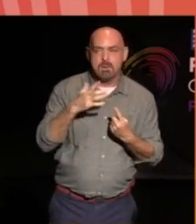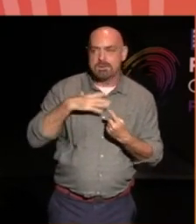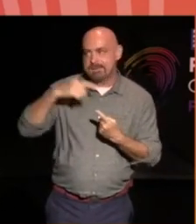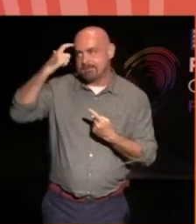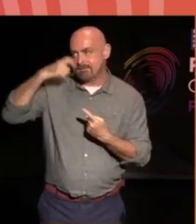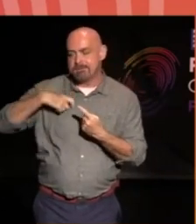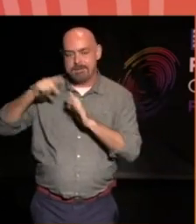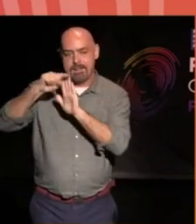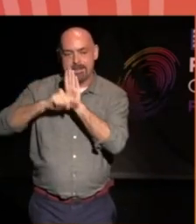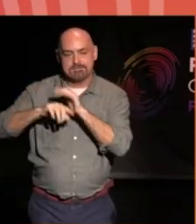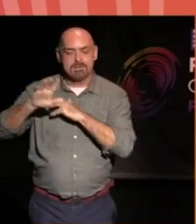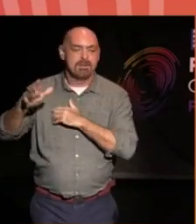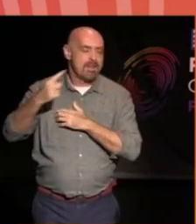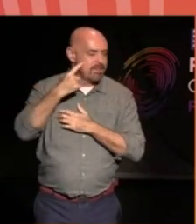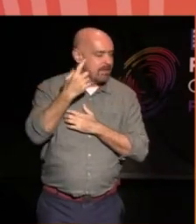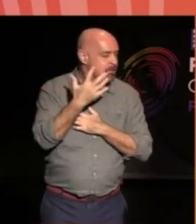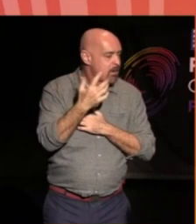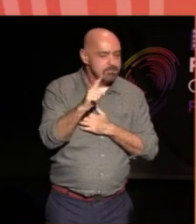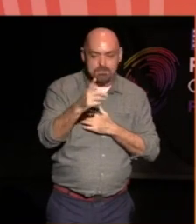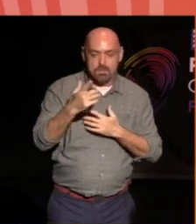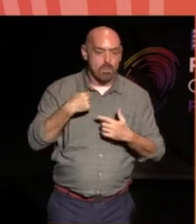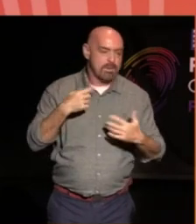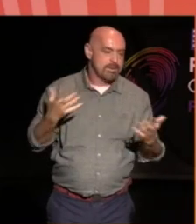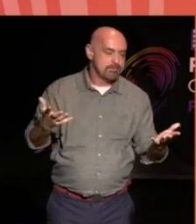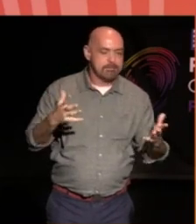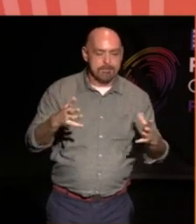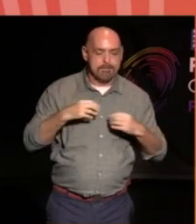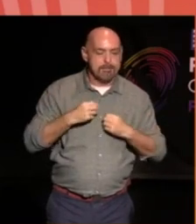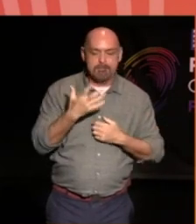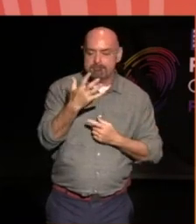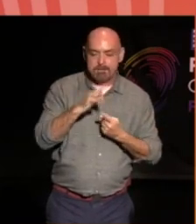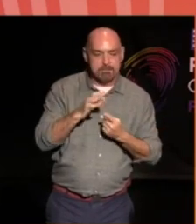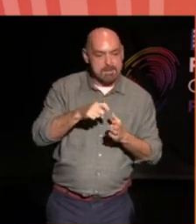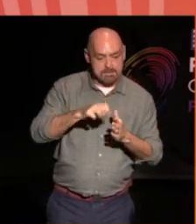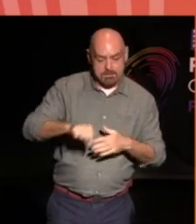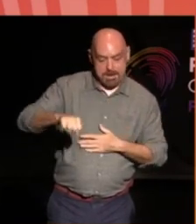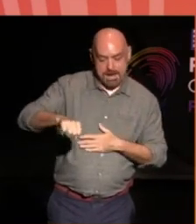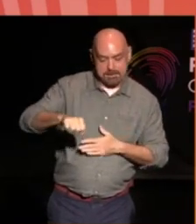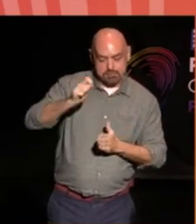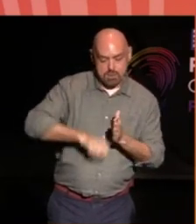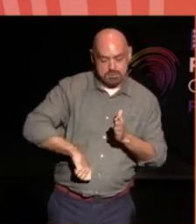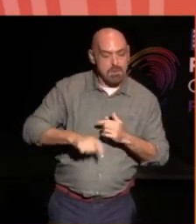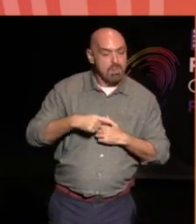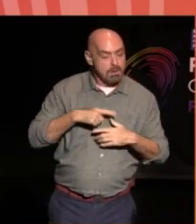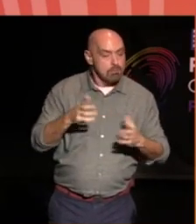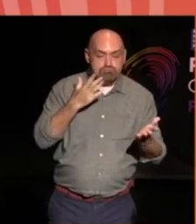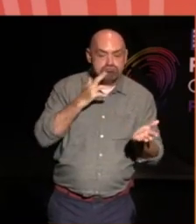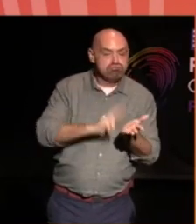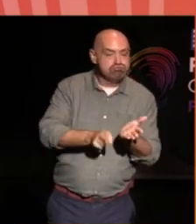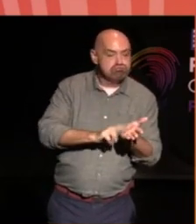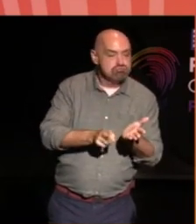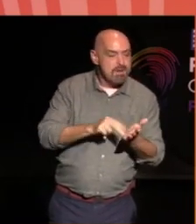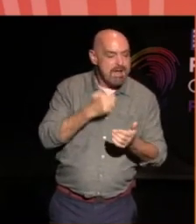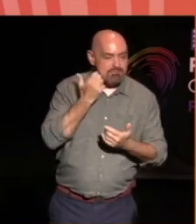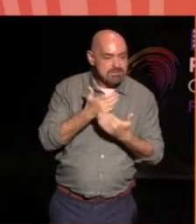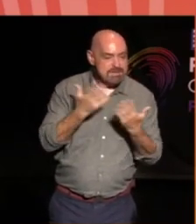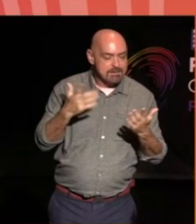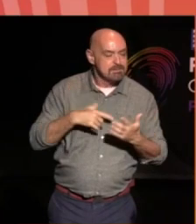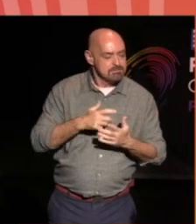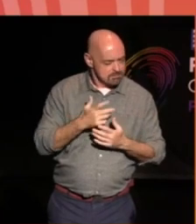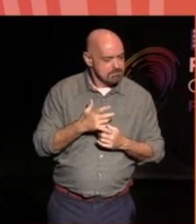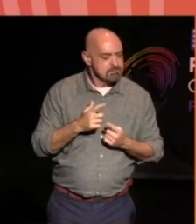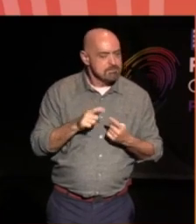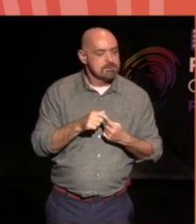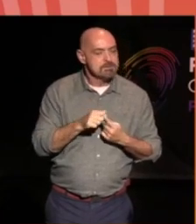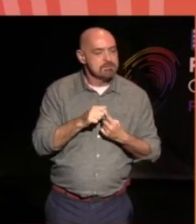legislation. So if you think about how we all accept the 5p bag charge now, that's kind of completely normal, and we see that every day. And we're